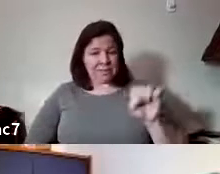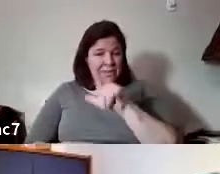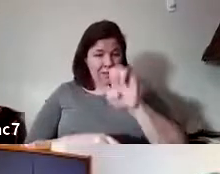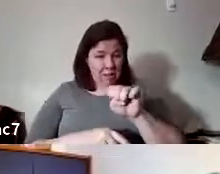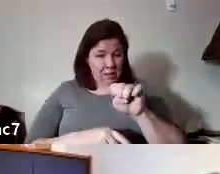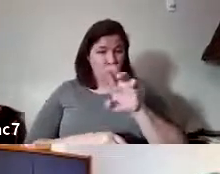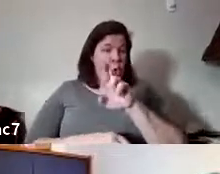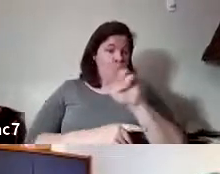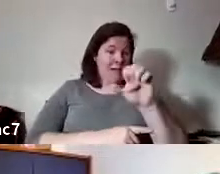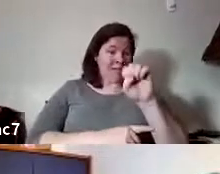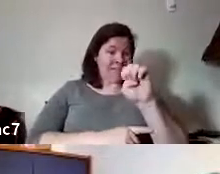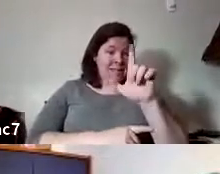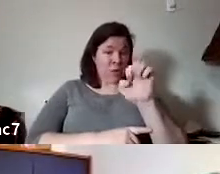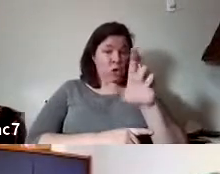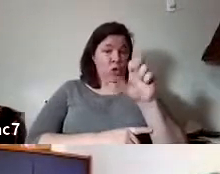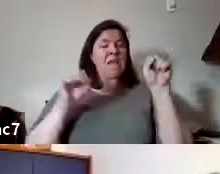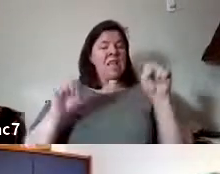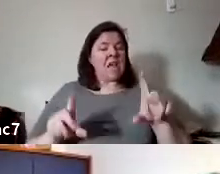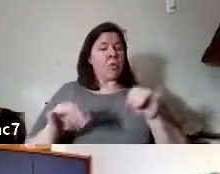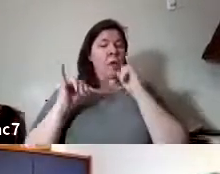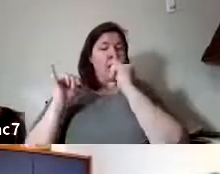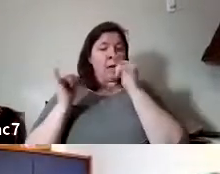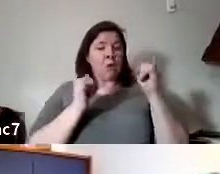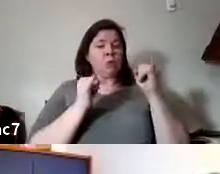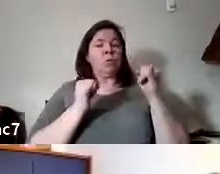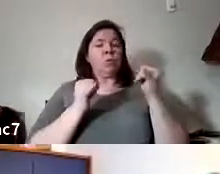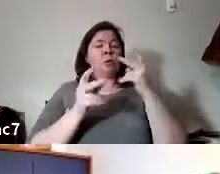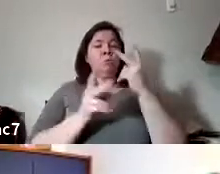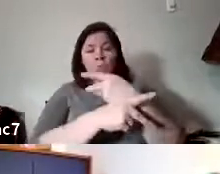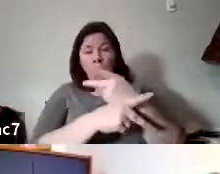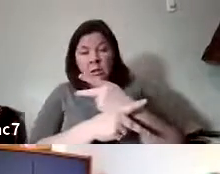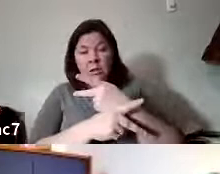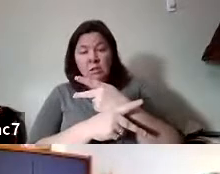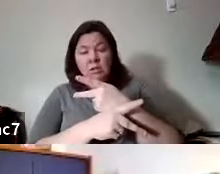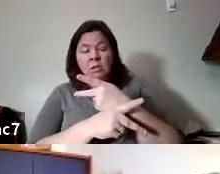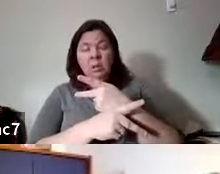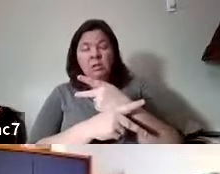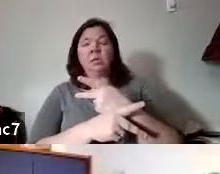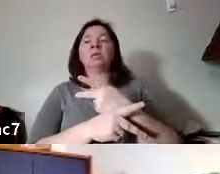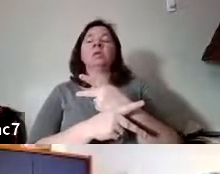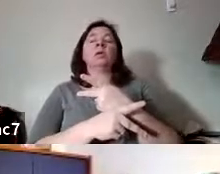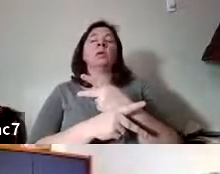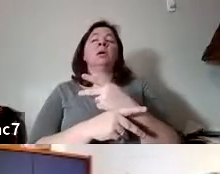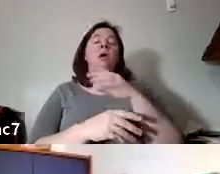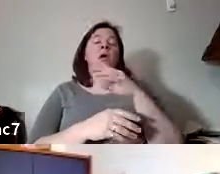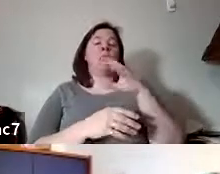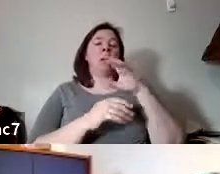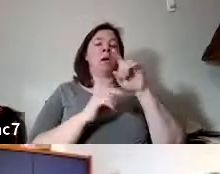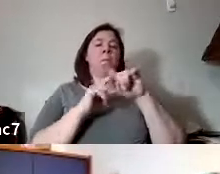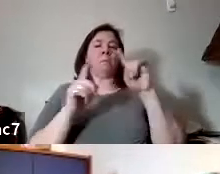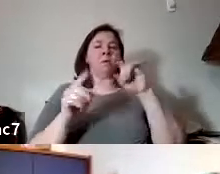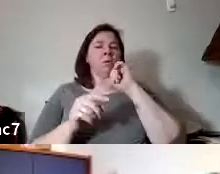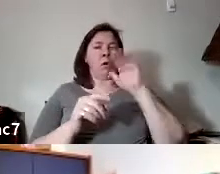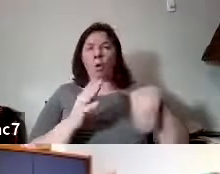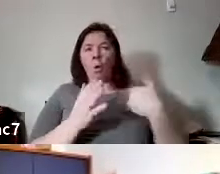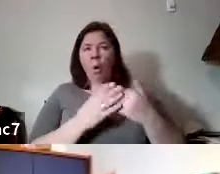resellers can do the same thing, probably sell individual products as opposed to the entire package. For the life of me, I can't imagine why anybody would